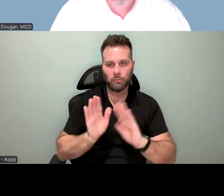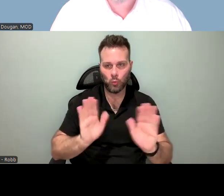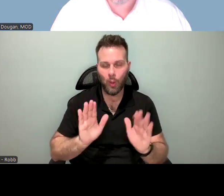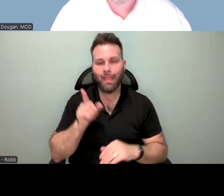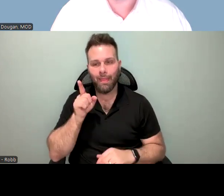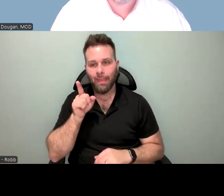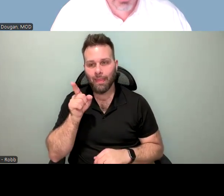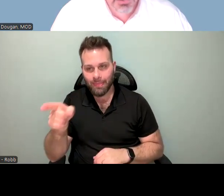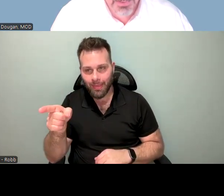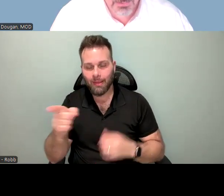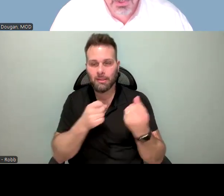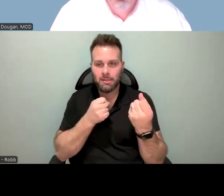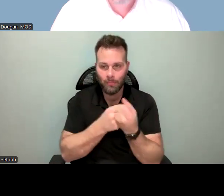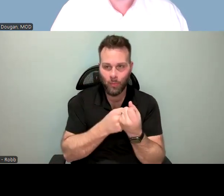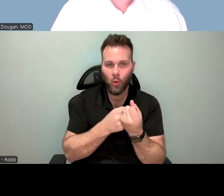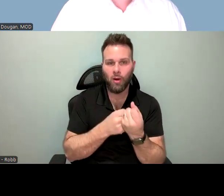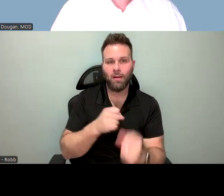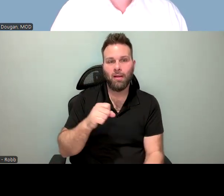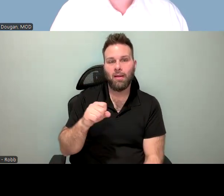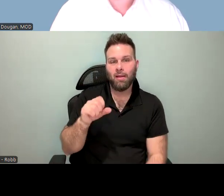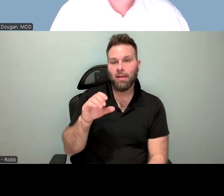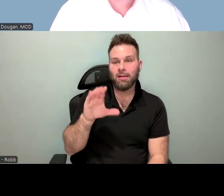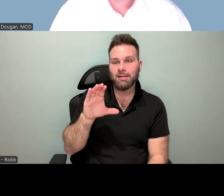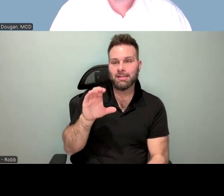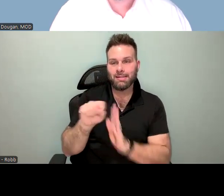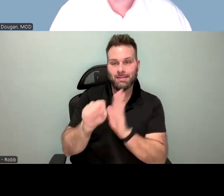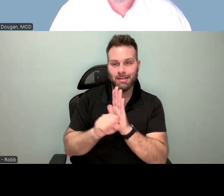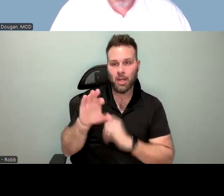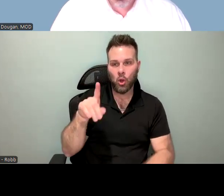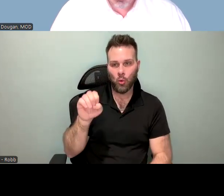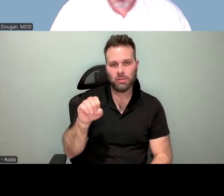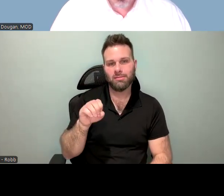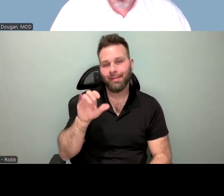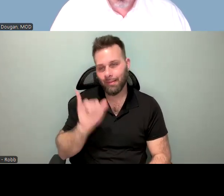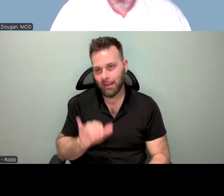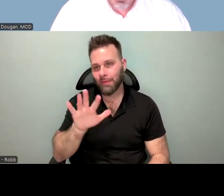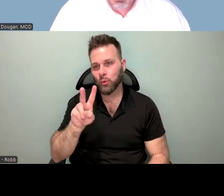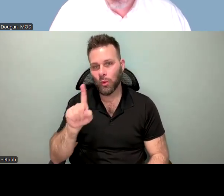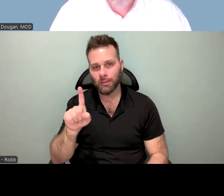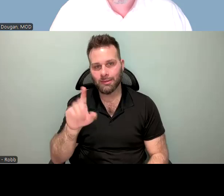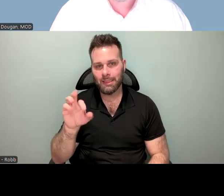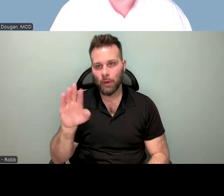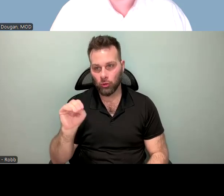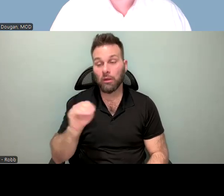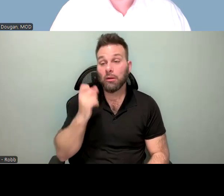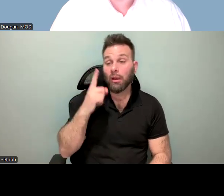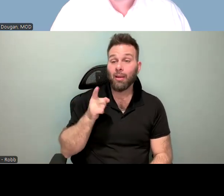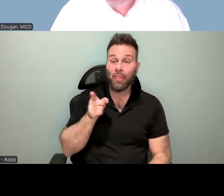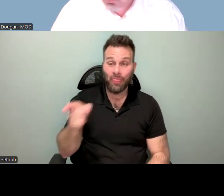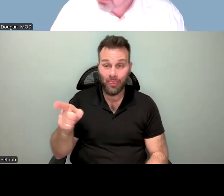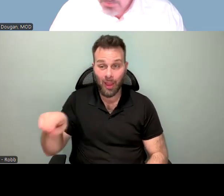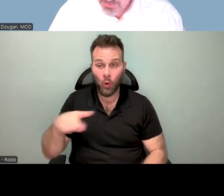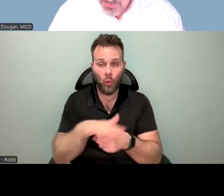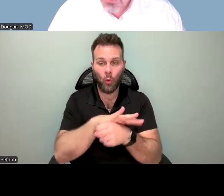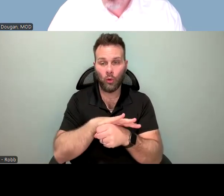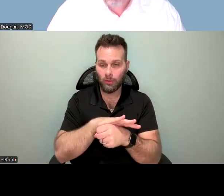which does include 521 CMR, our state codes to comply with for accessibility. But they are the local enforcers of that. They